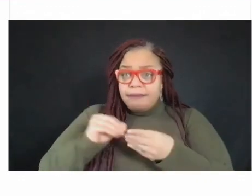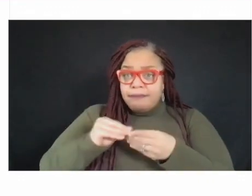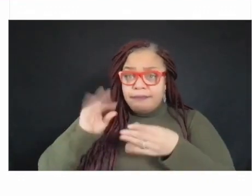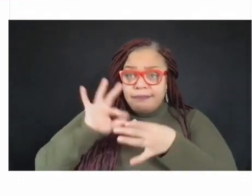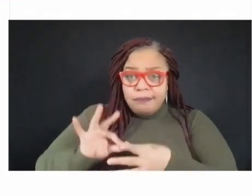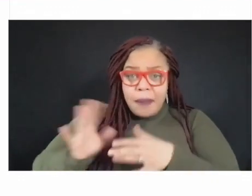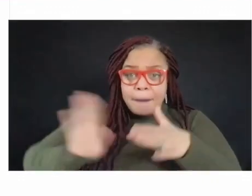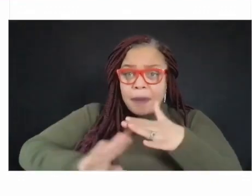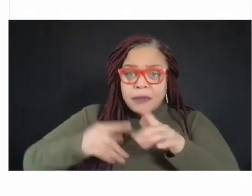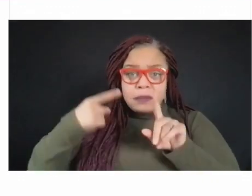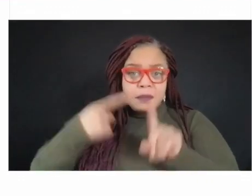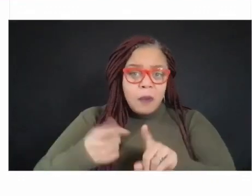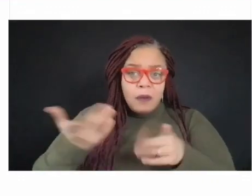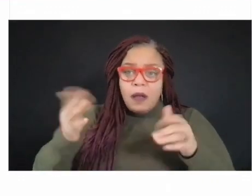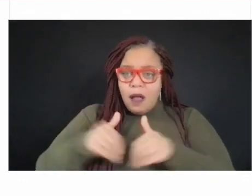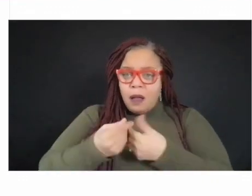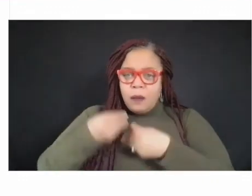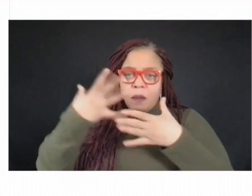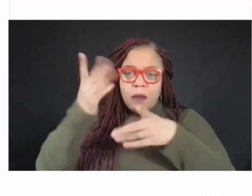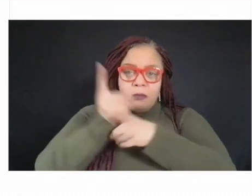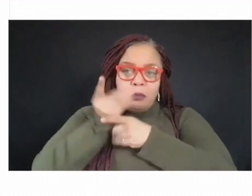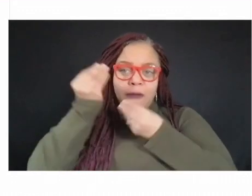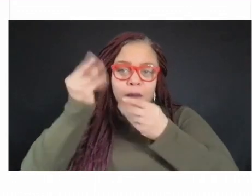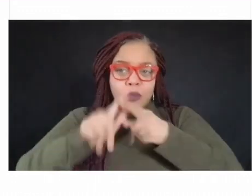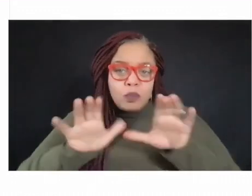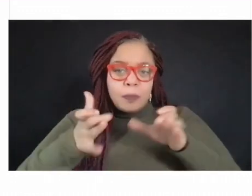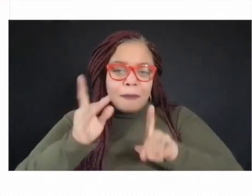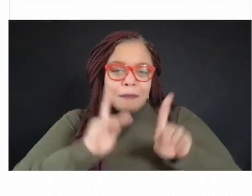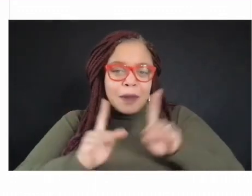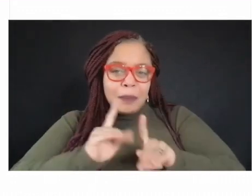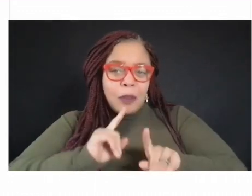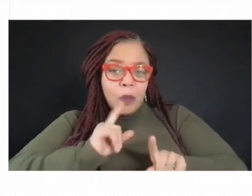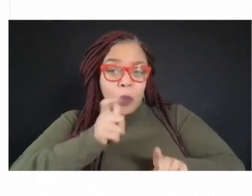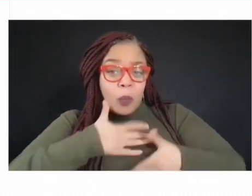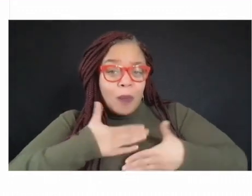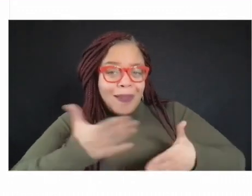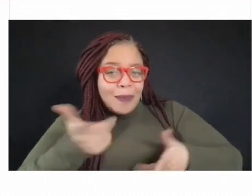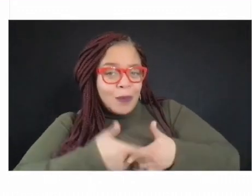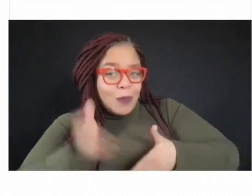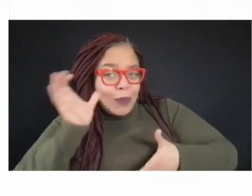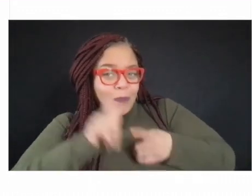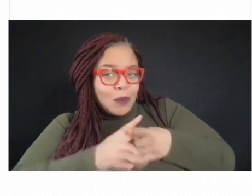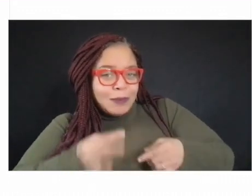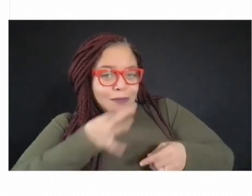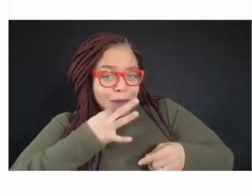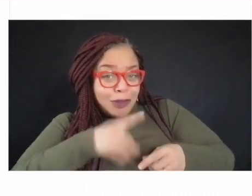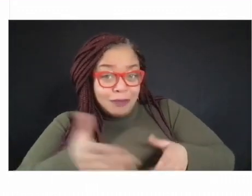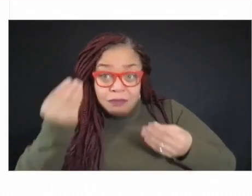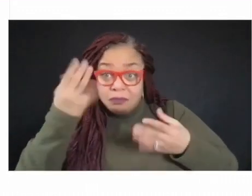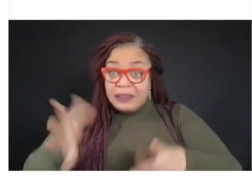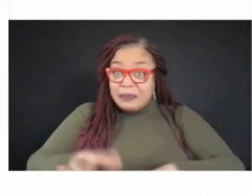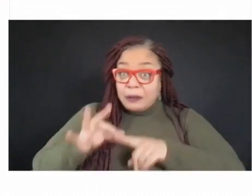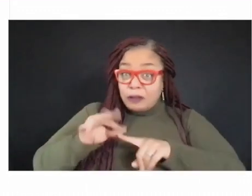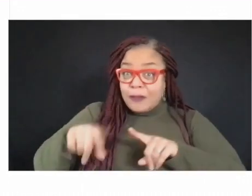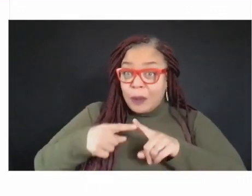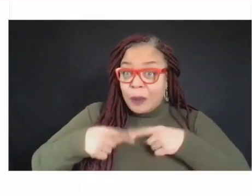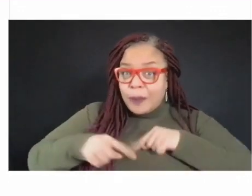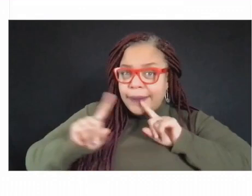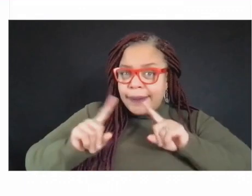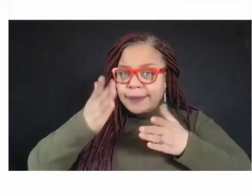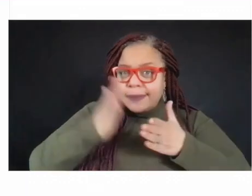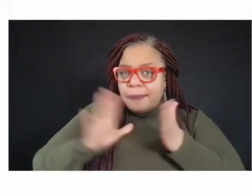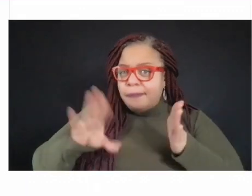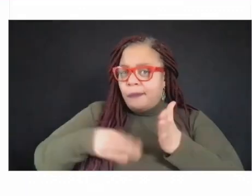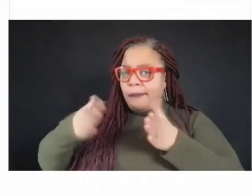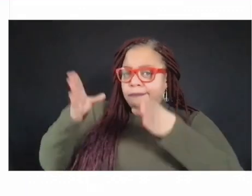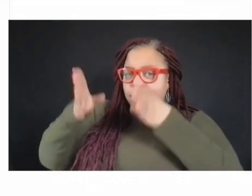to experts, let's say, especially when they're interviewed by someone like Joe Rogan, but aren't necessarily always reached by experts in that sense. So those I